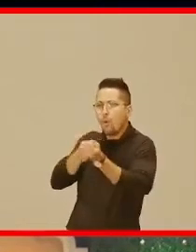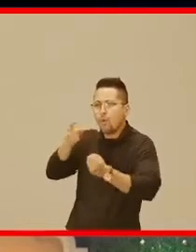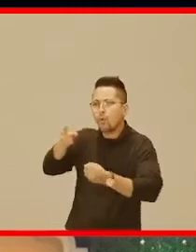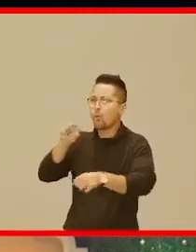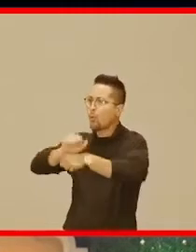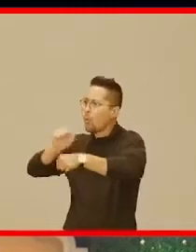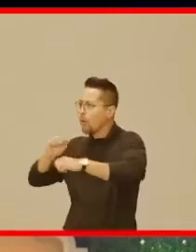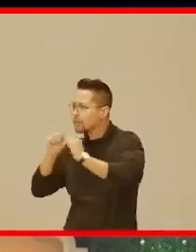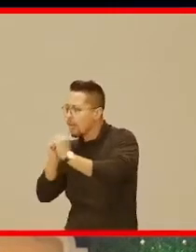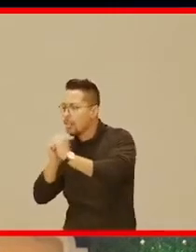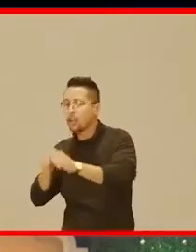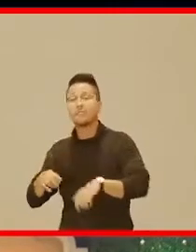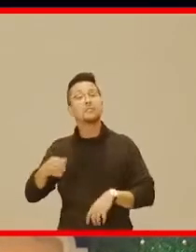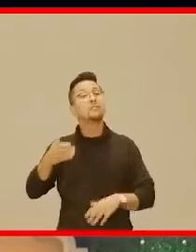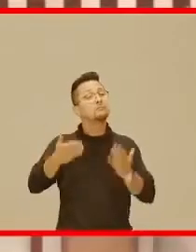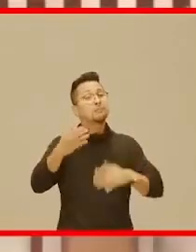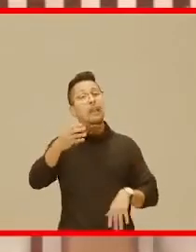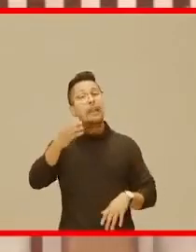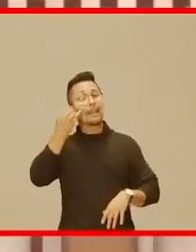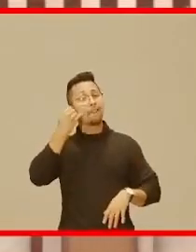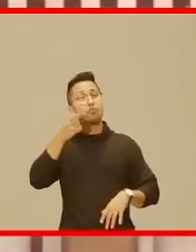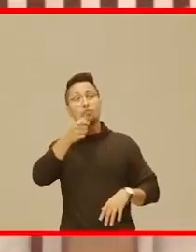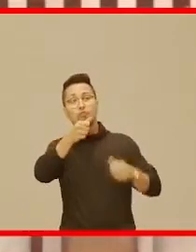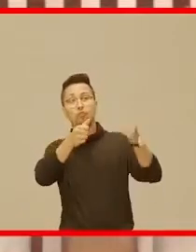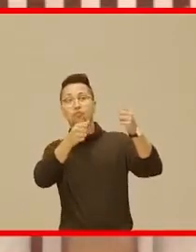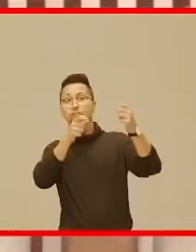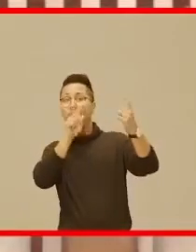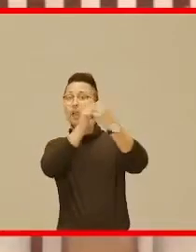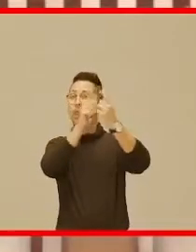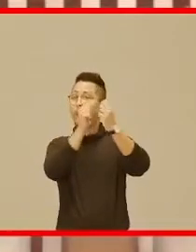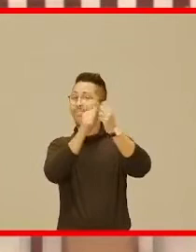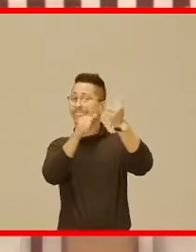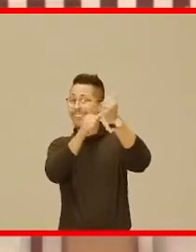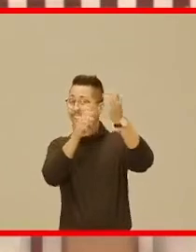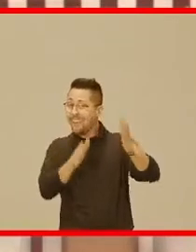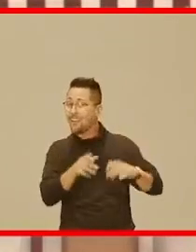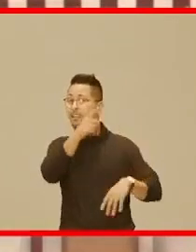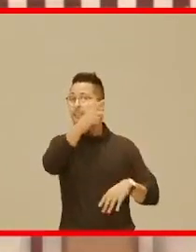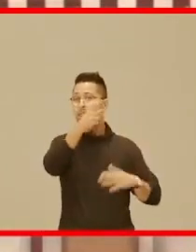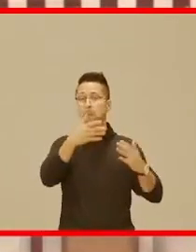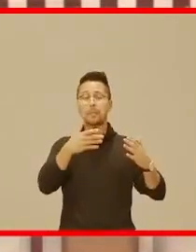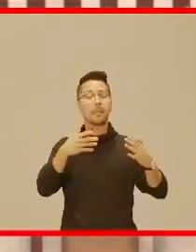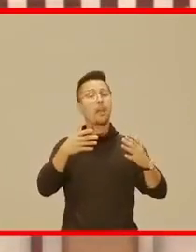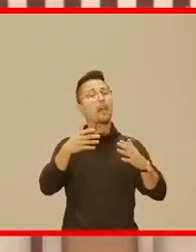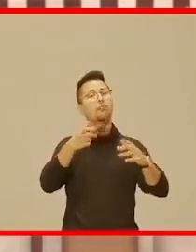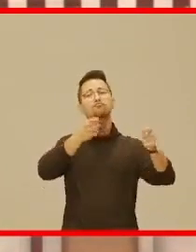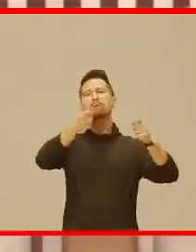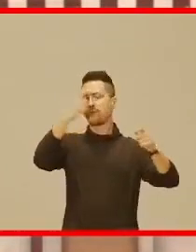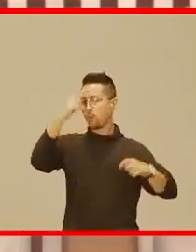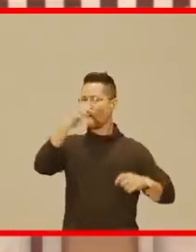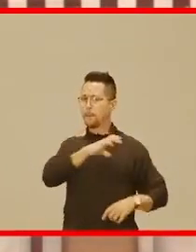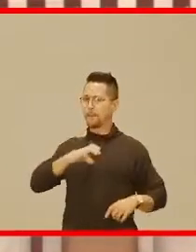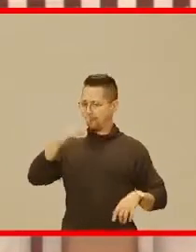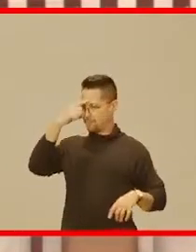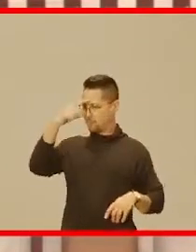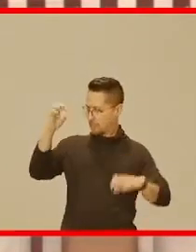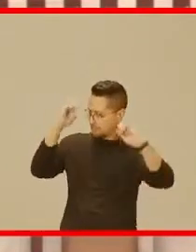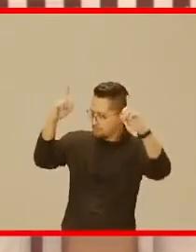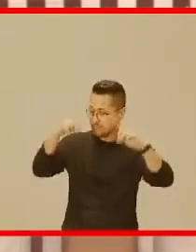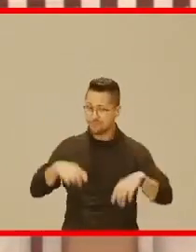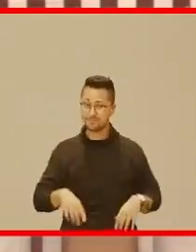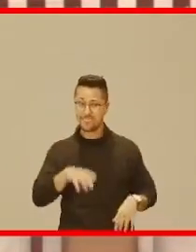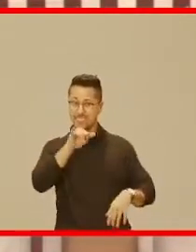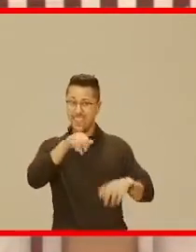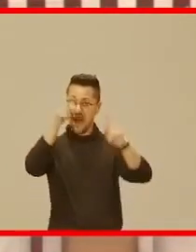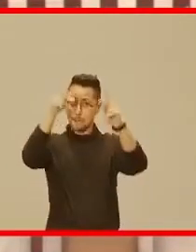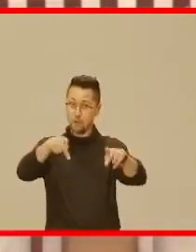that meeting with your aide today, they might be in charge of the Senate Committee on Education, and we need, that person